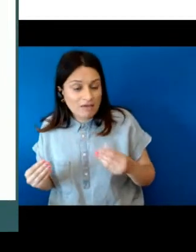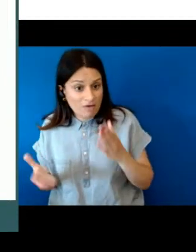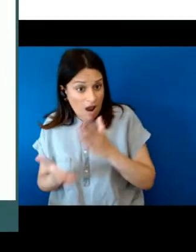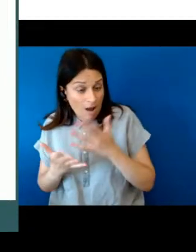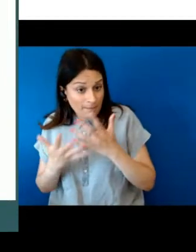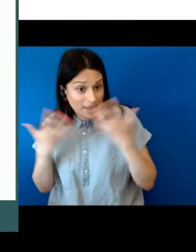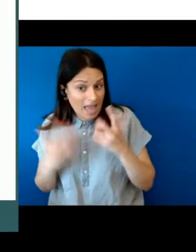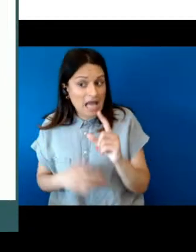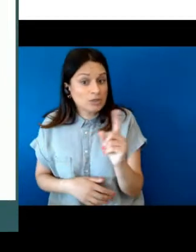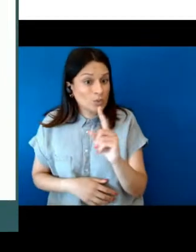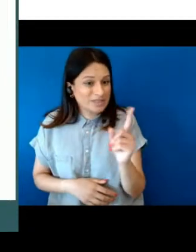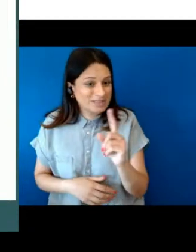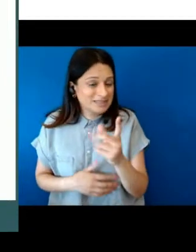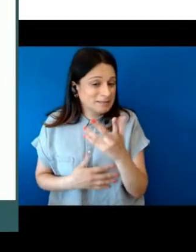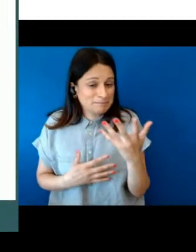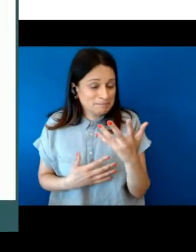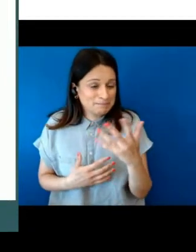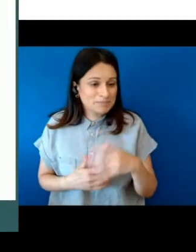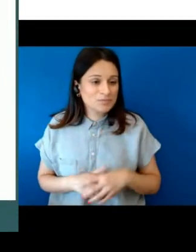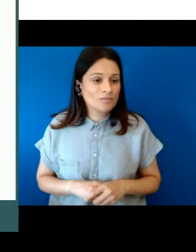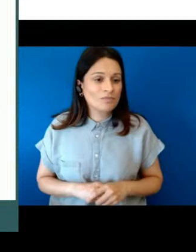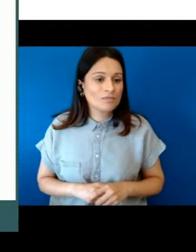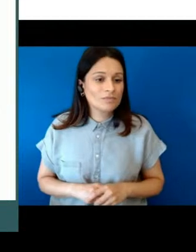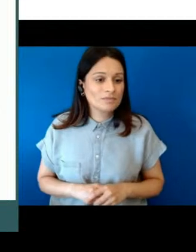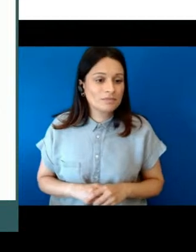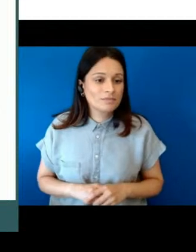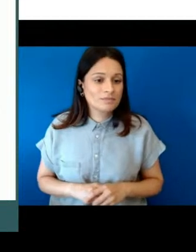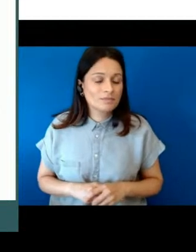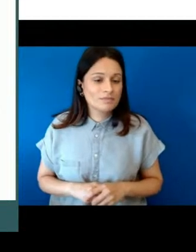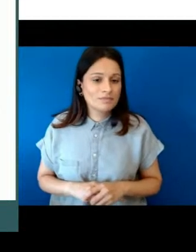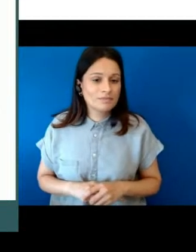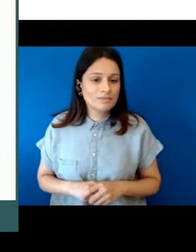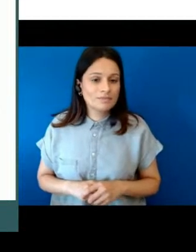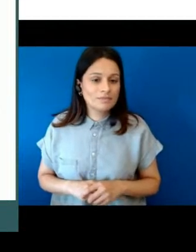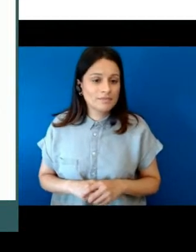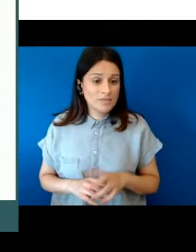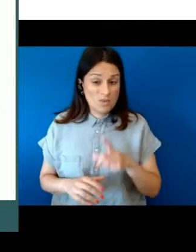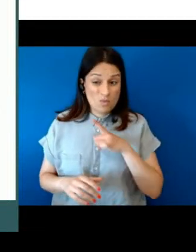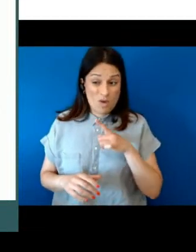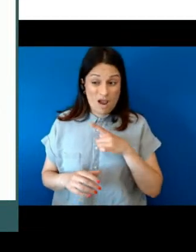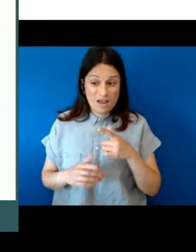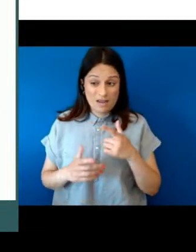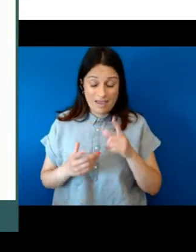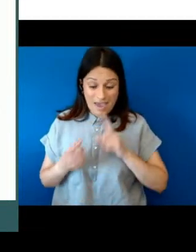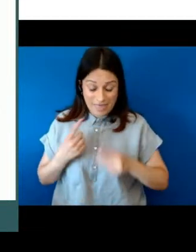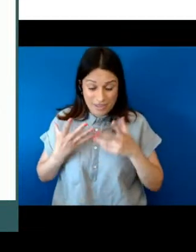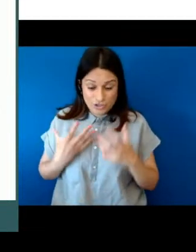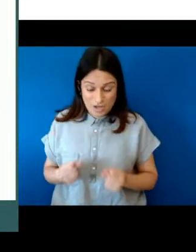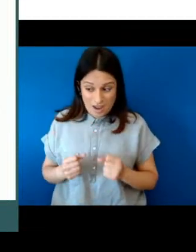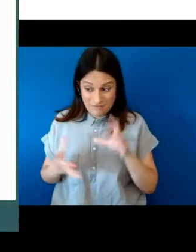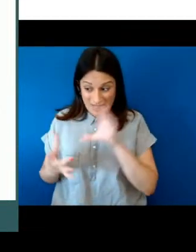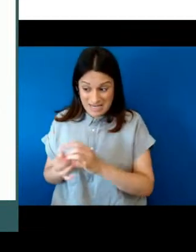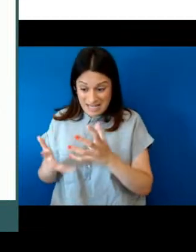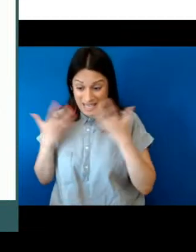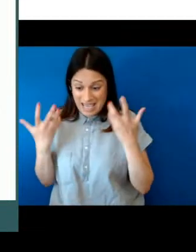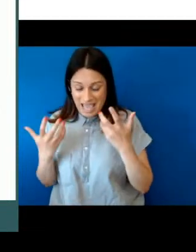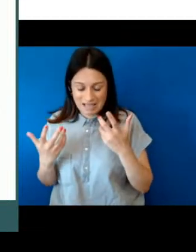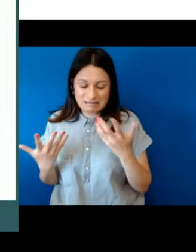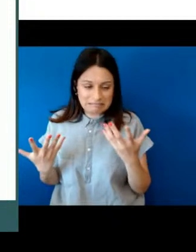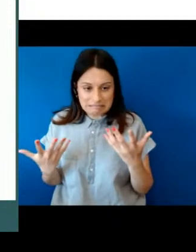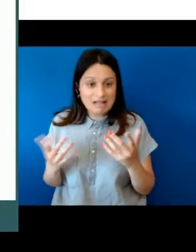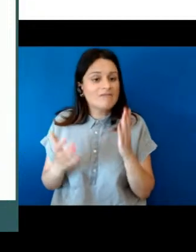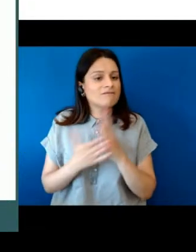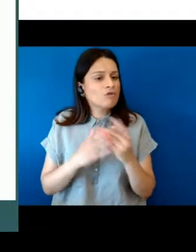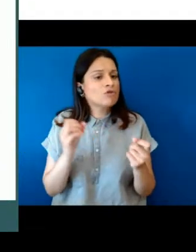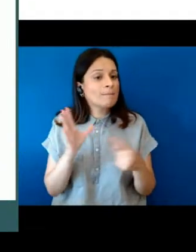is the culprit that's triggering those symptoms? So it's really, really important before you